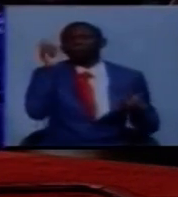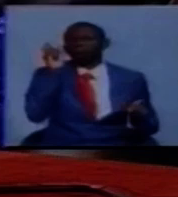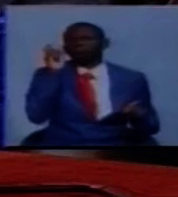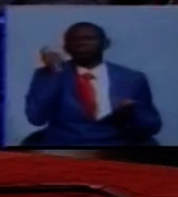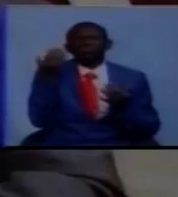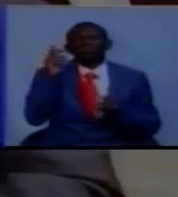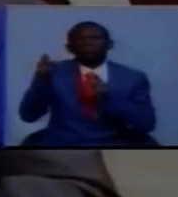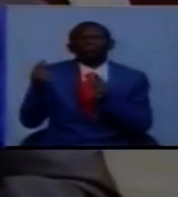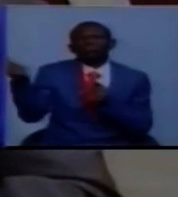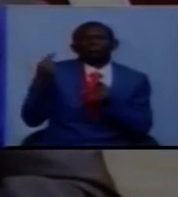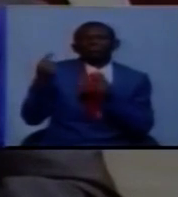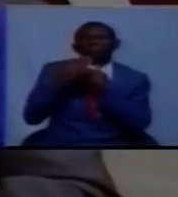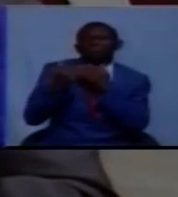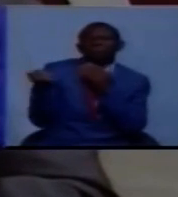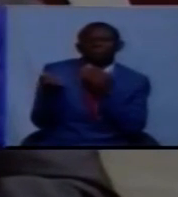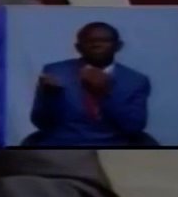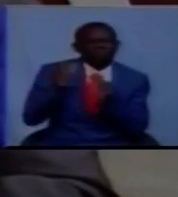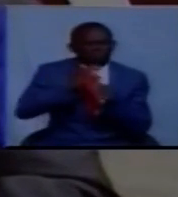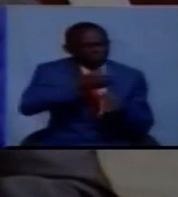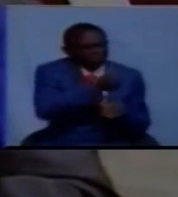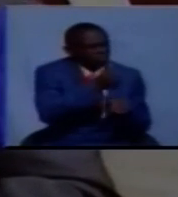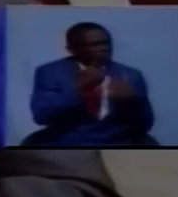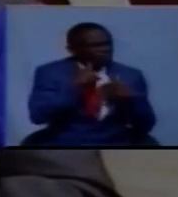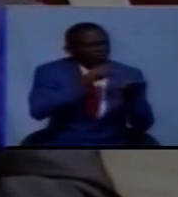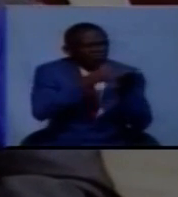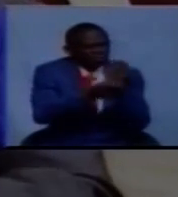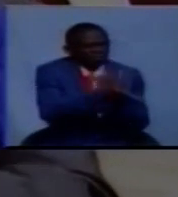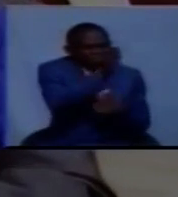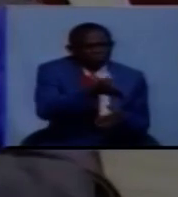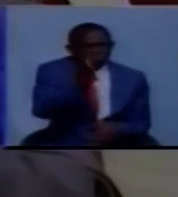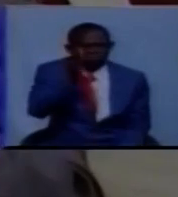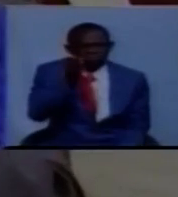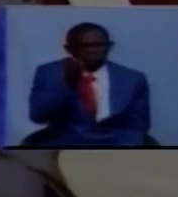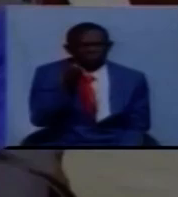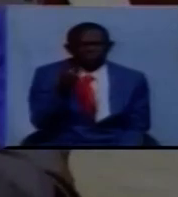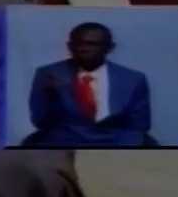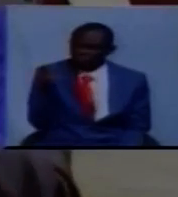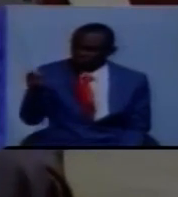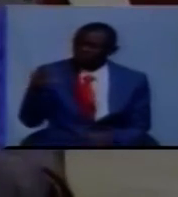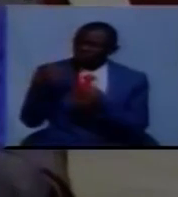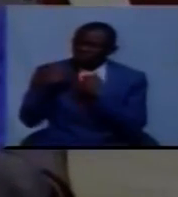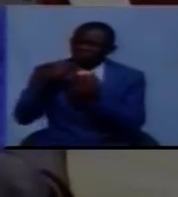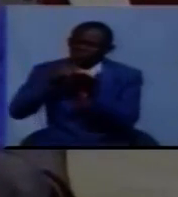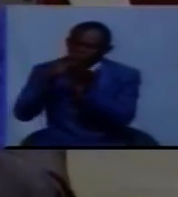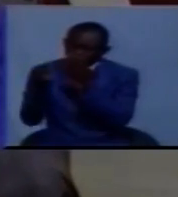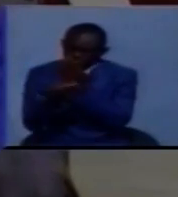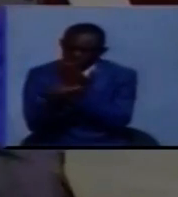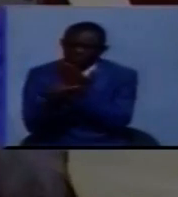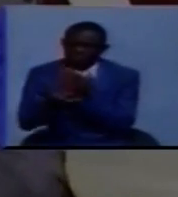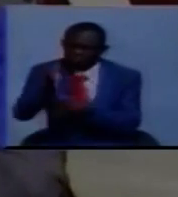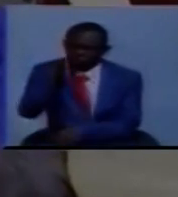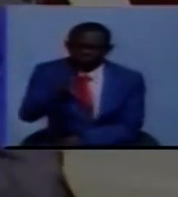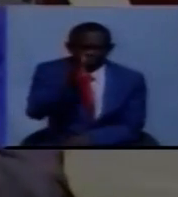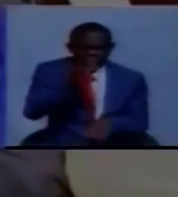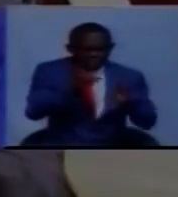the scheduled program. It's not necessarily to look for faults, to make sure in a lot of cases to go to companies, help